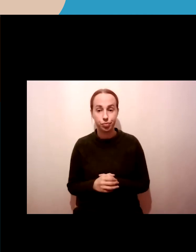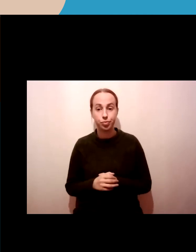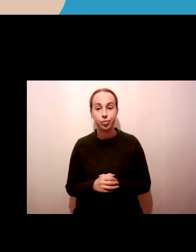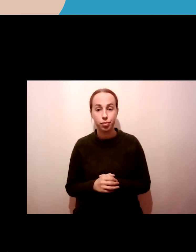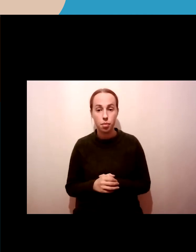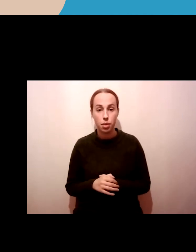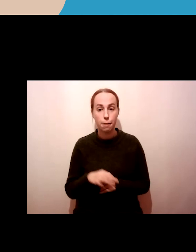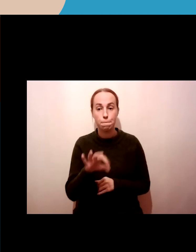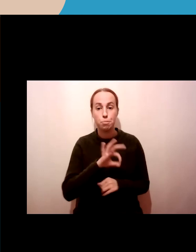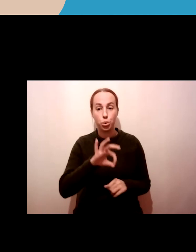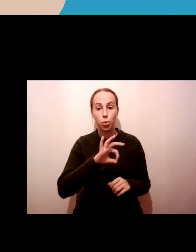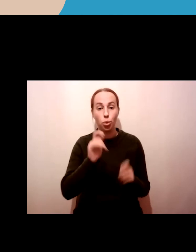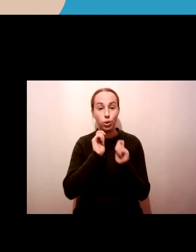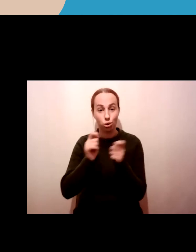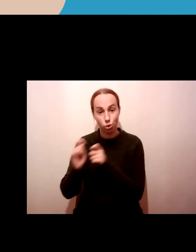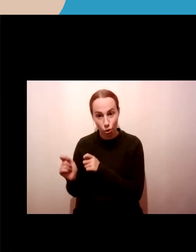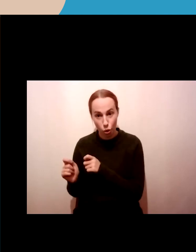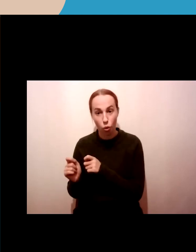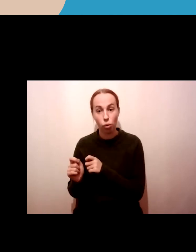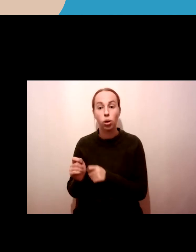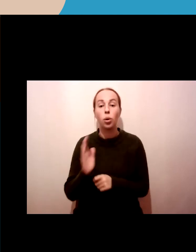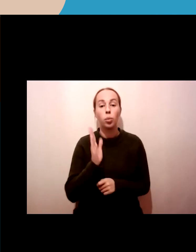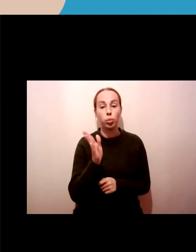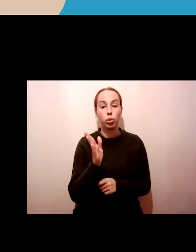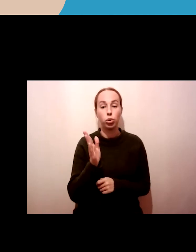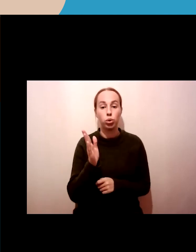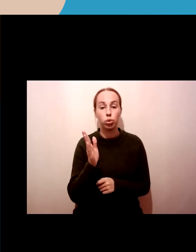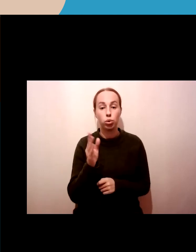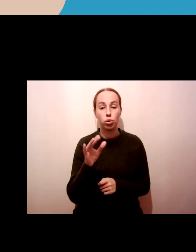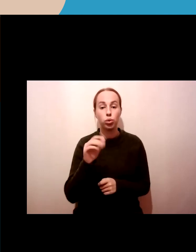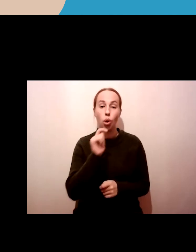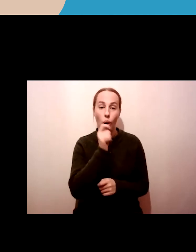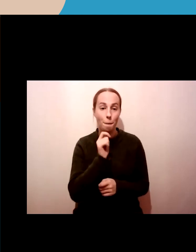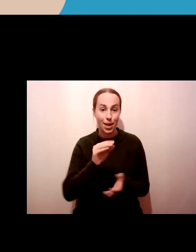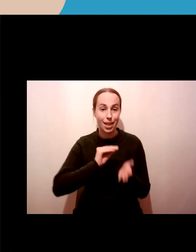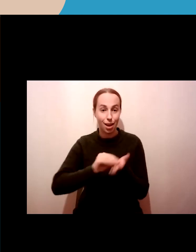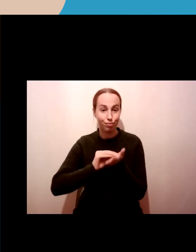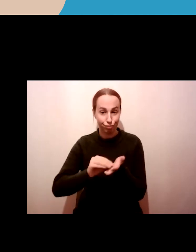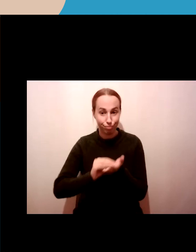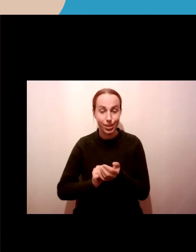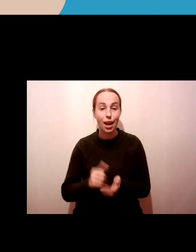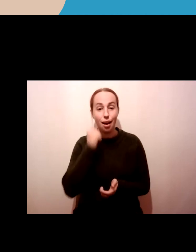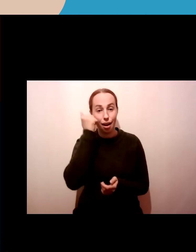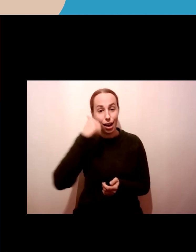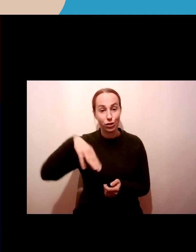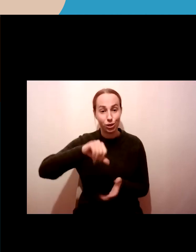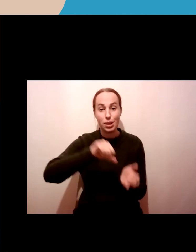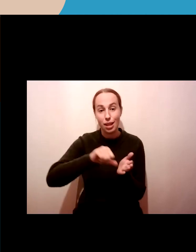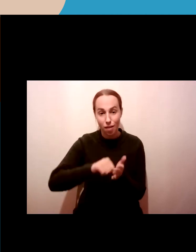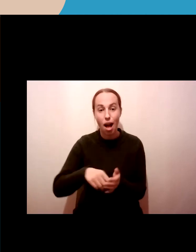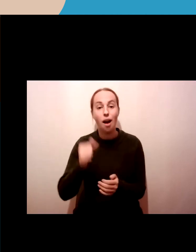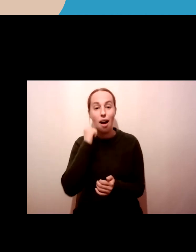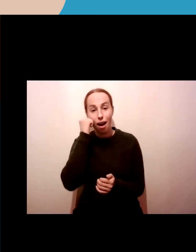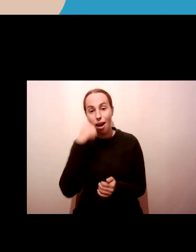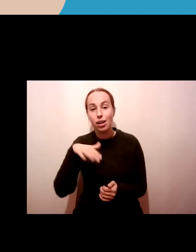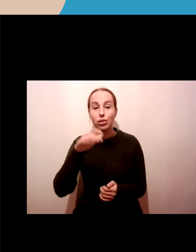by implementing the program which is called project that is called Choice. Regarding the prices, we'll